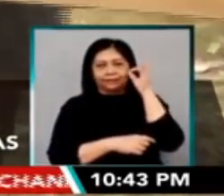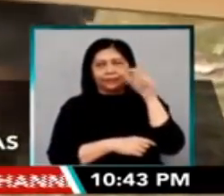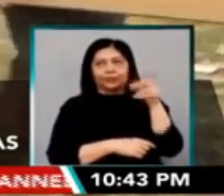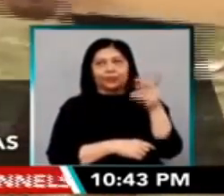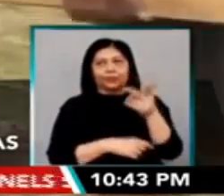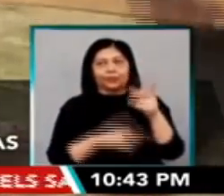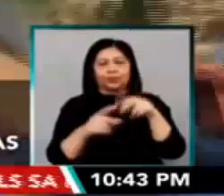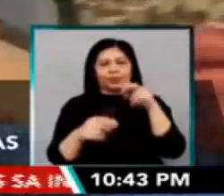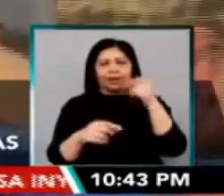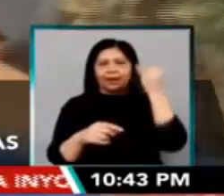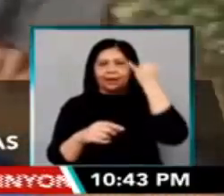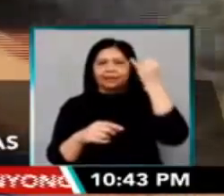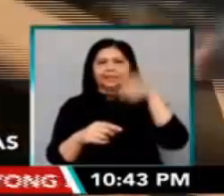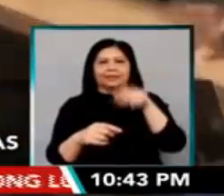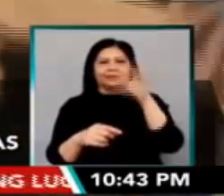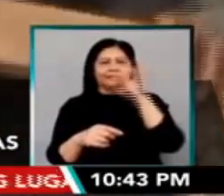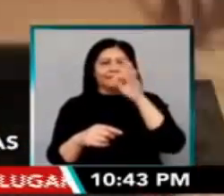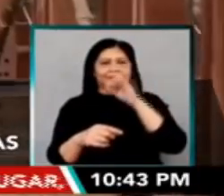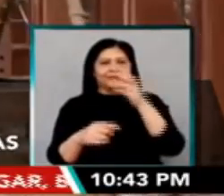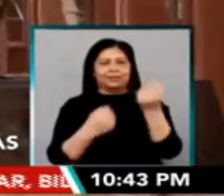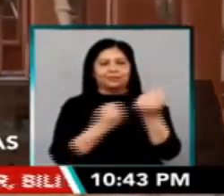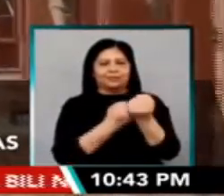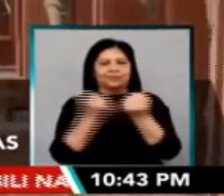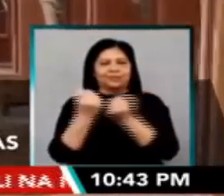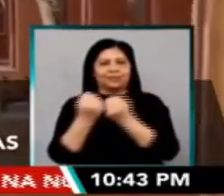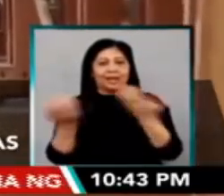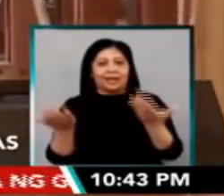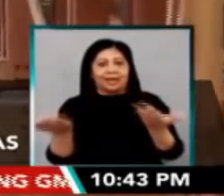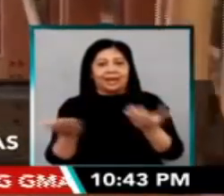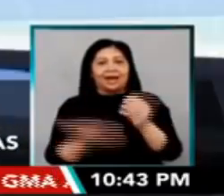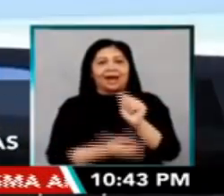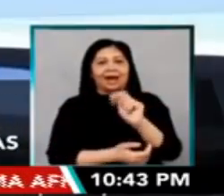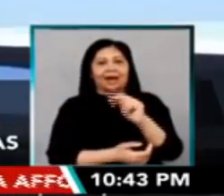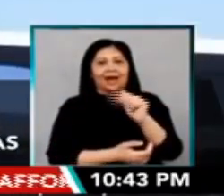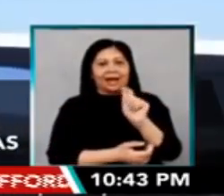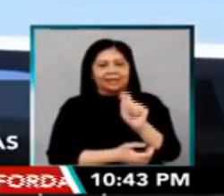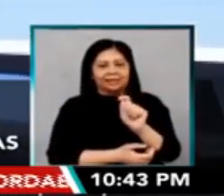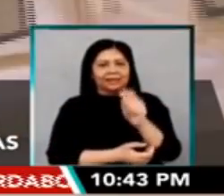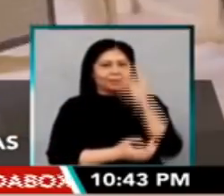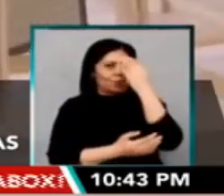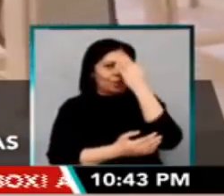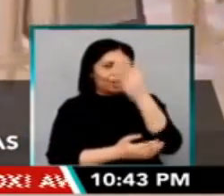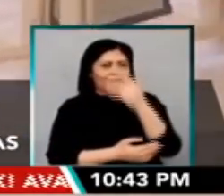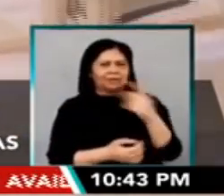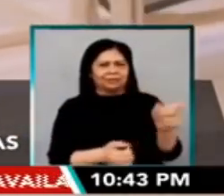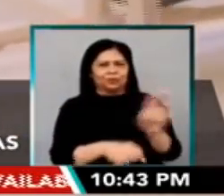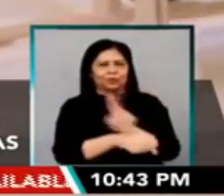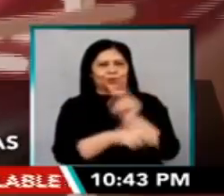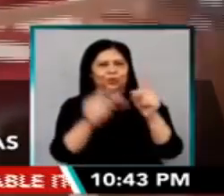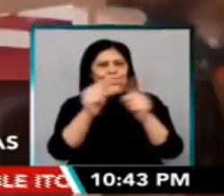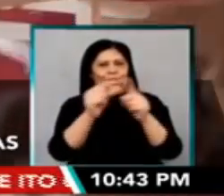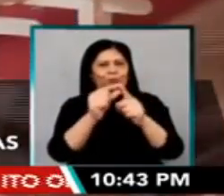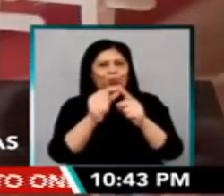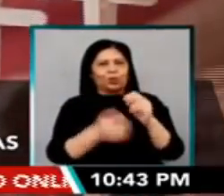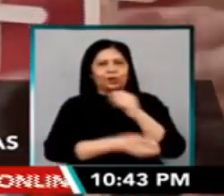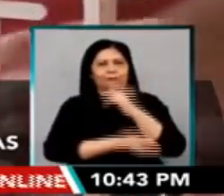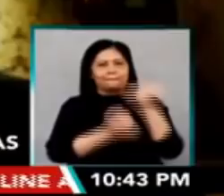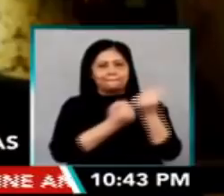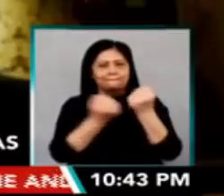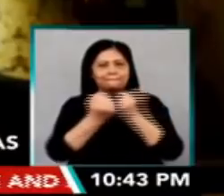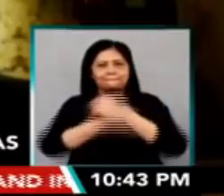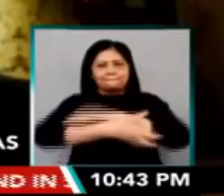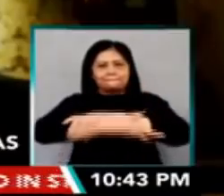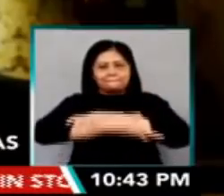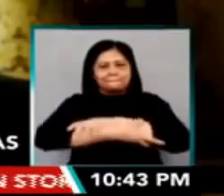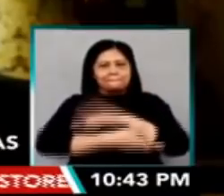ng bayanihan ng mga tao sa Angat, Bulacan. They actually use the term bayanihan actively in the way that they build their houses and